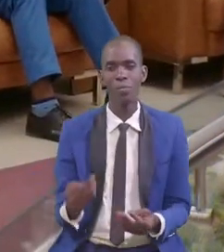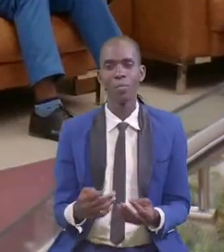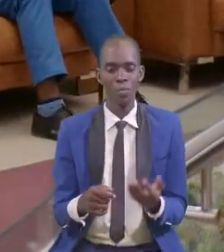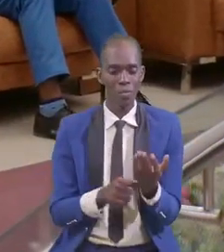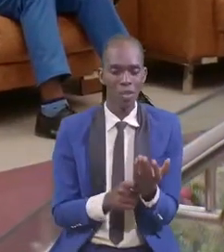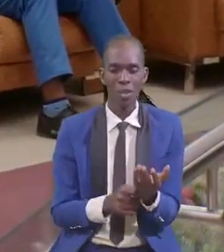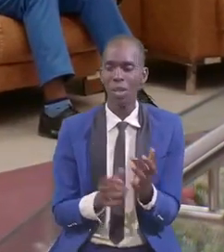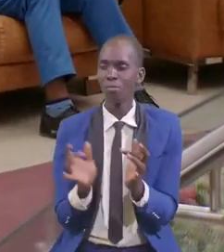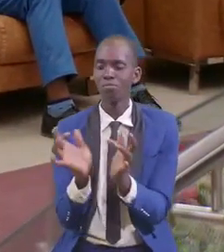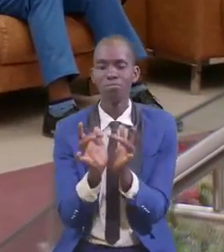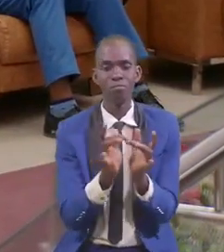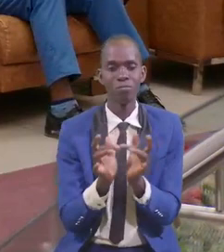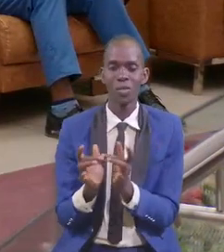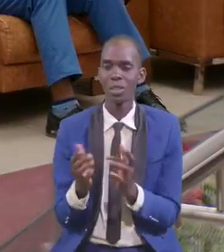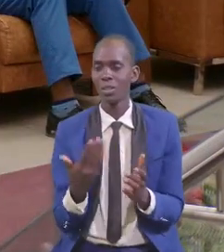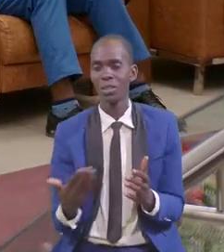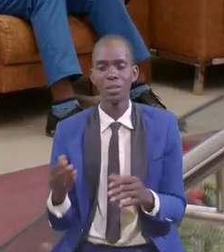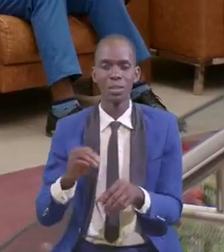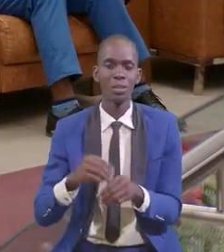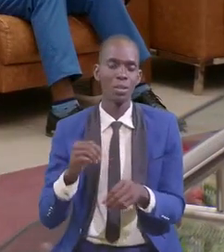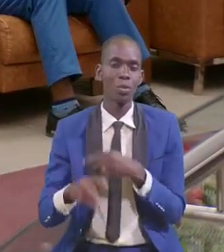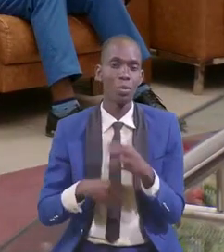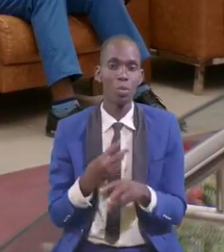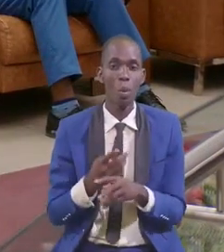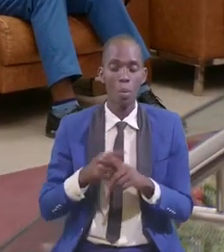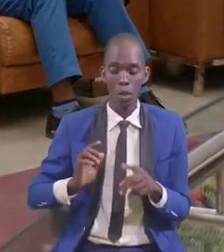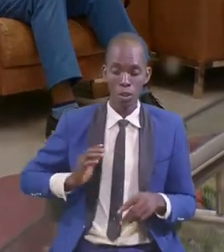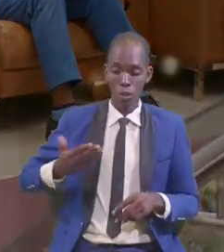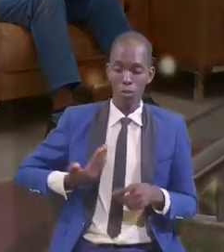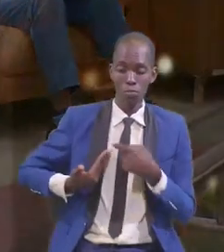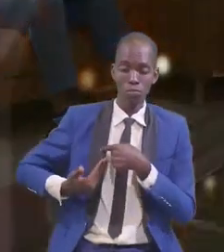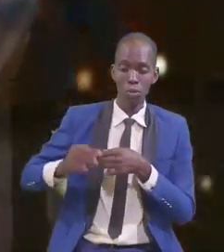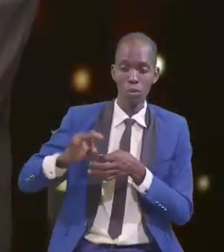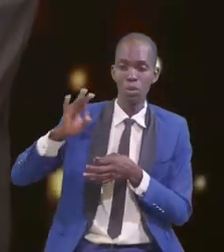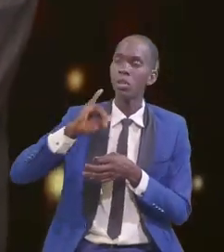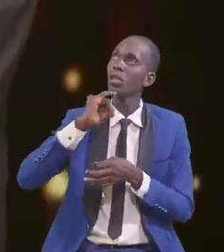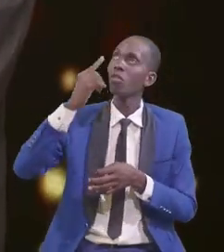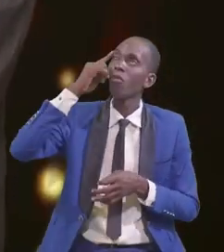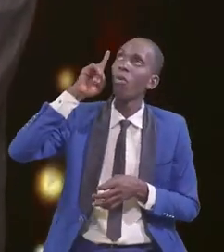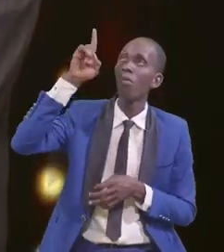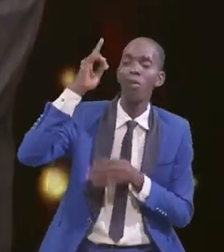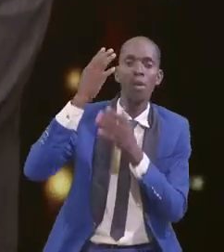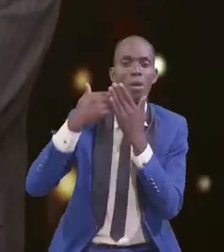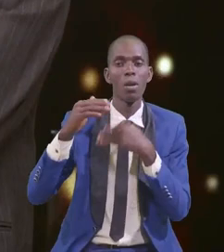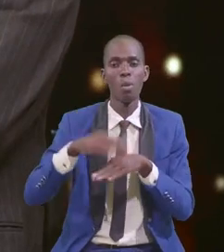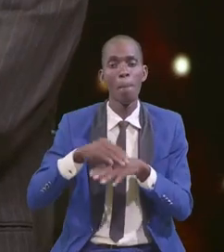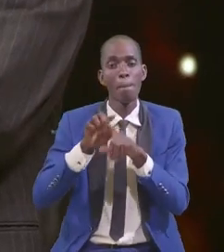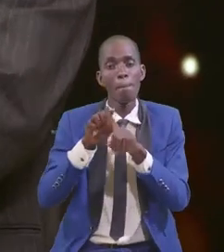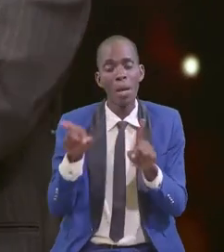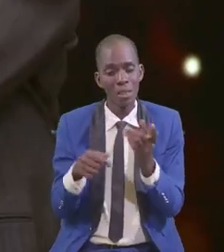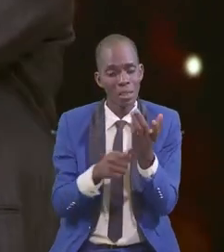the world. The spirit is for heaven, but the flesh is looking for what